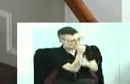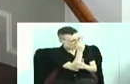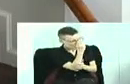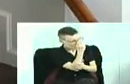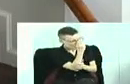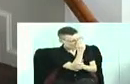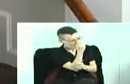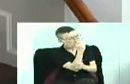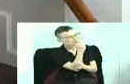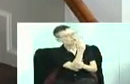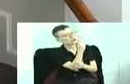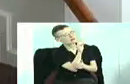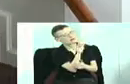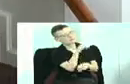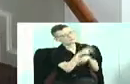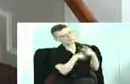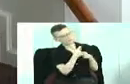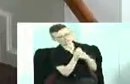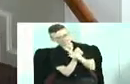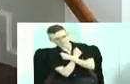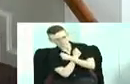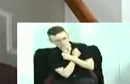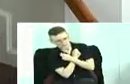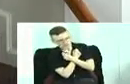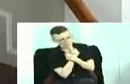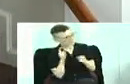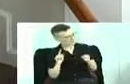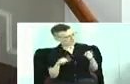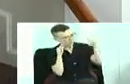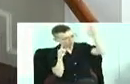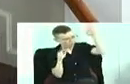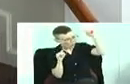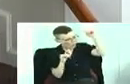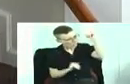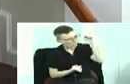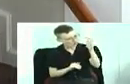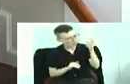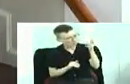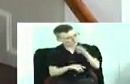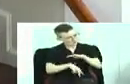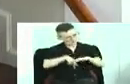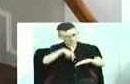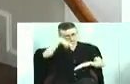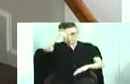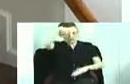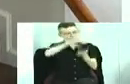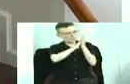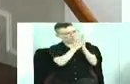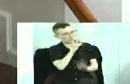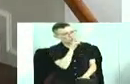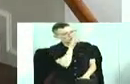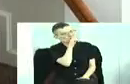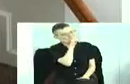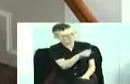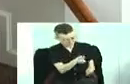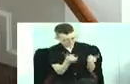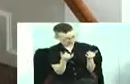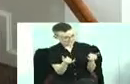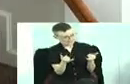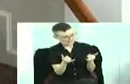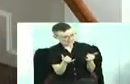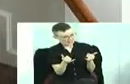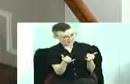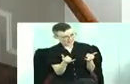that kind of love and that resurrected hope is real for us today? Is real for